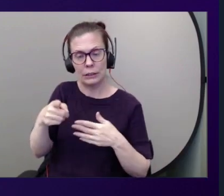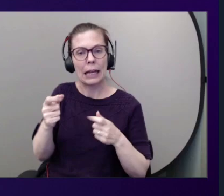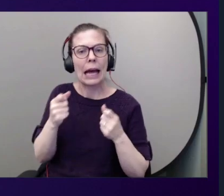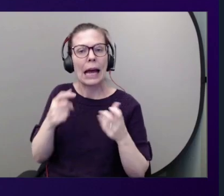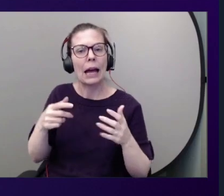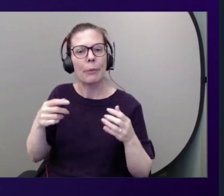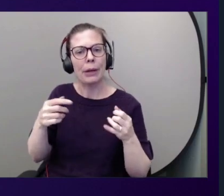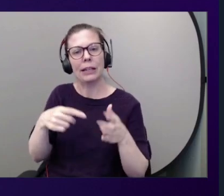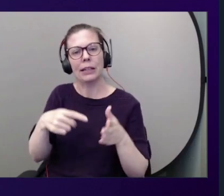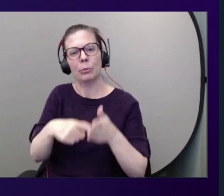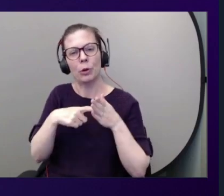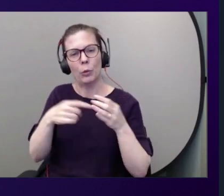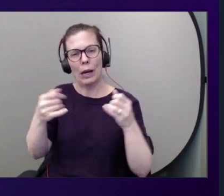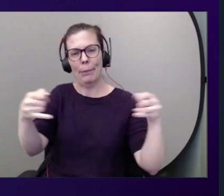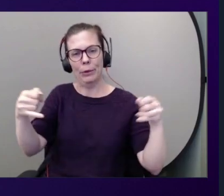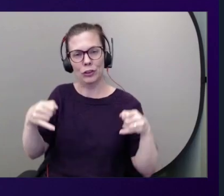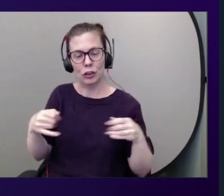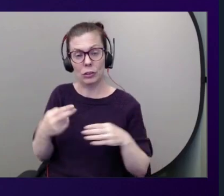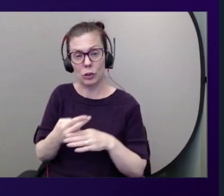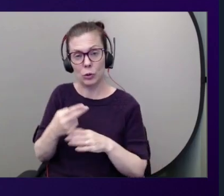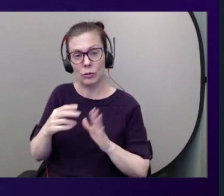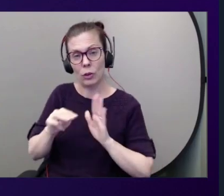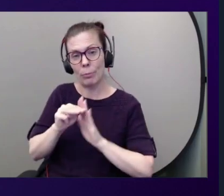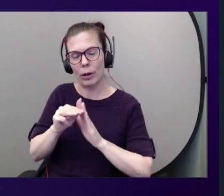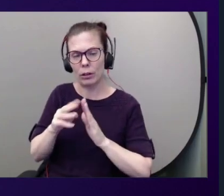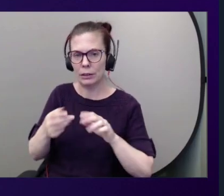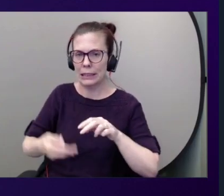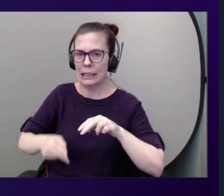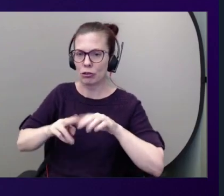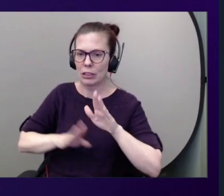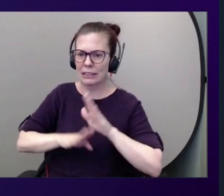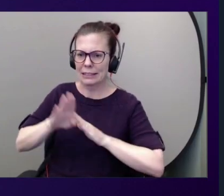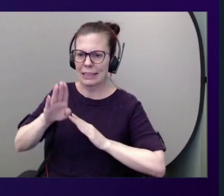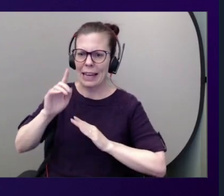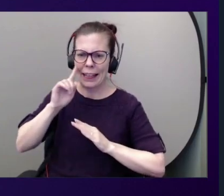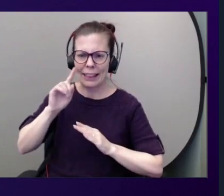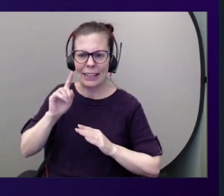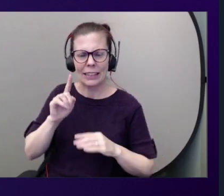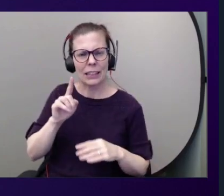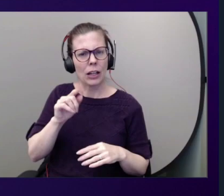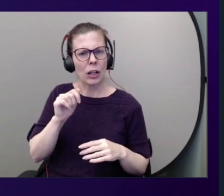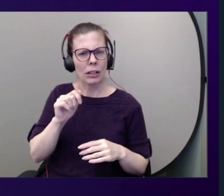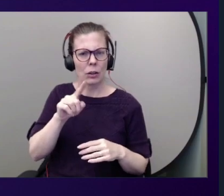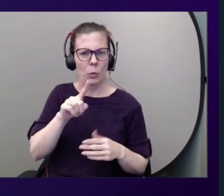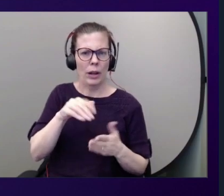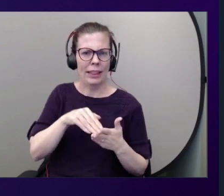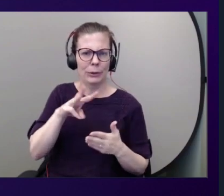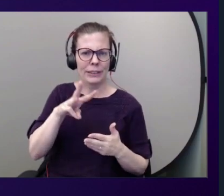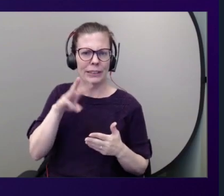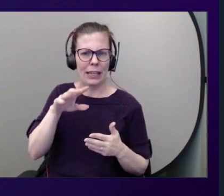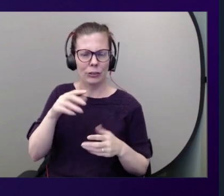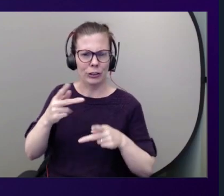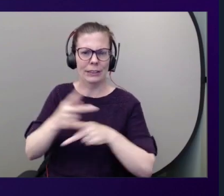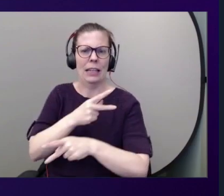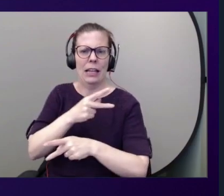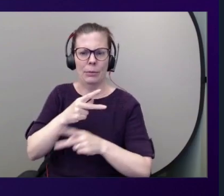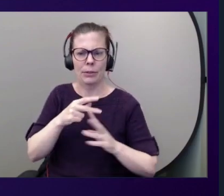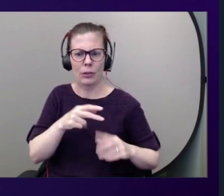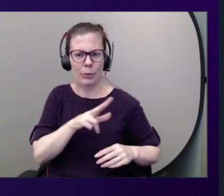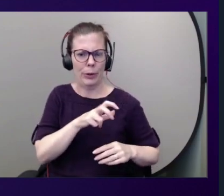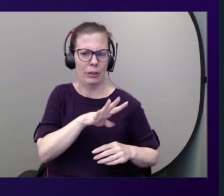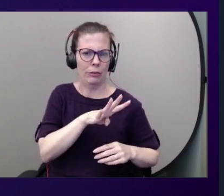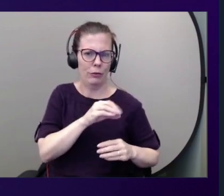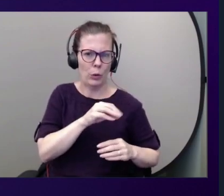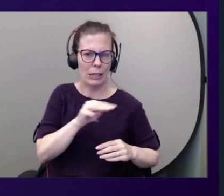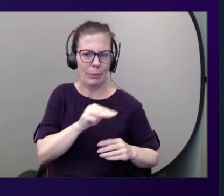parameters used in models has really increased. I think the numbers on this are 1,600x from 330 million up to 540 billion. That's no